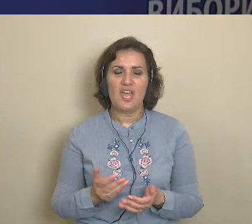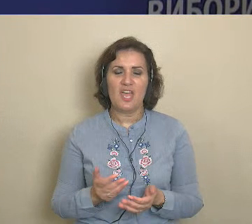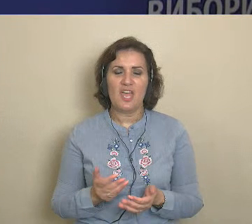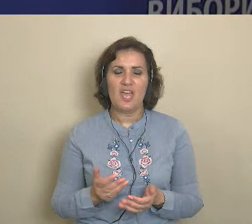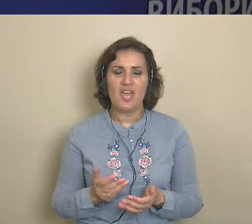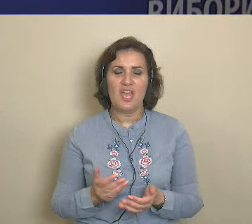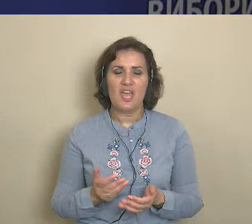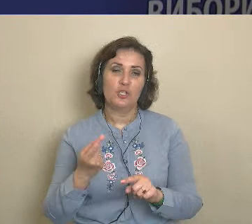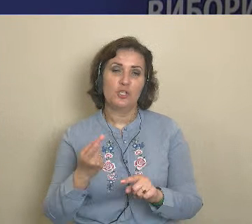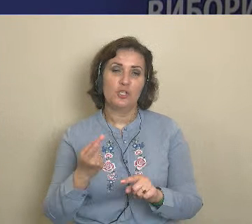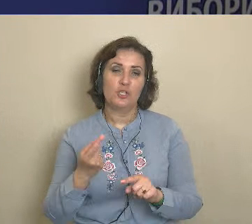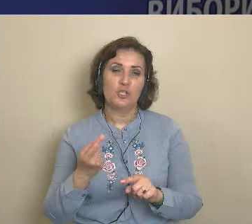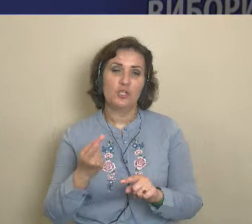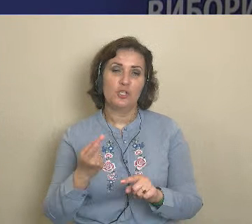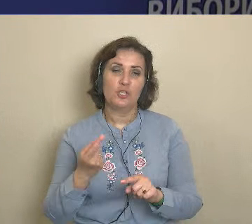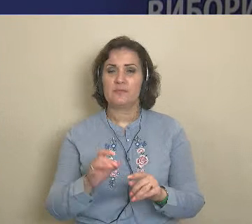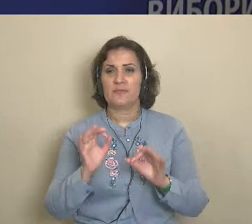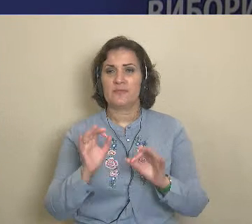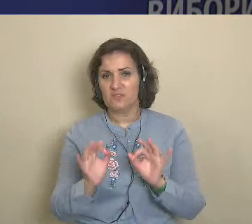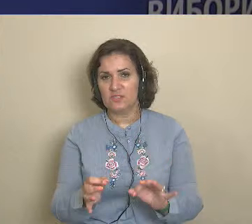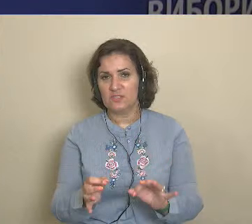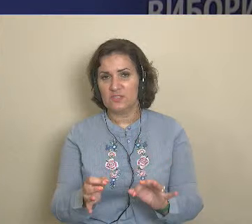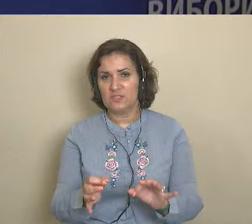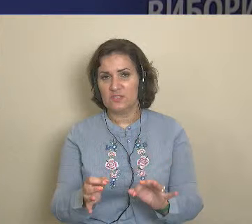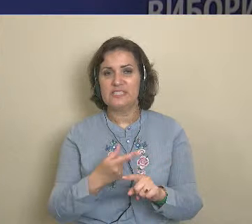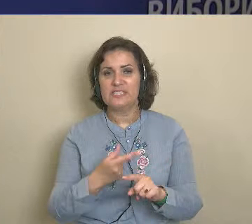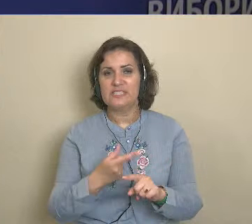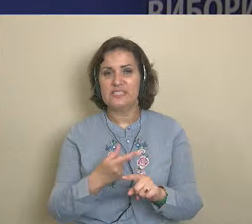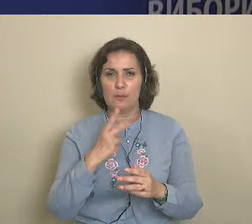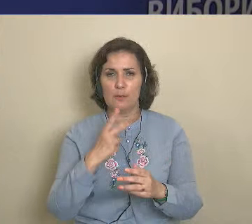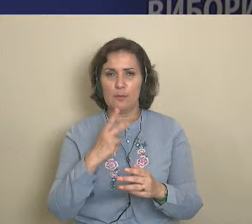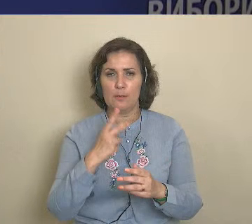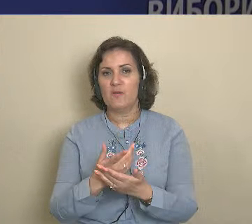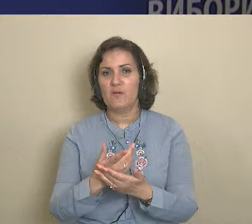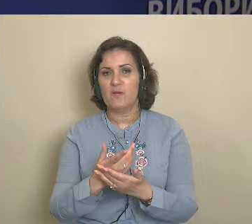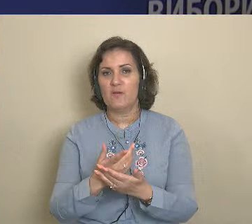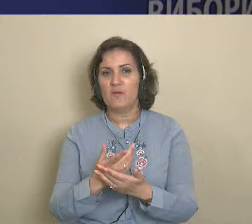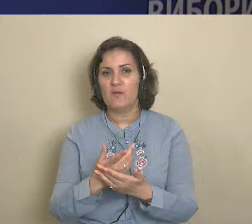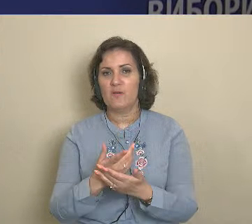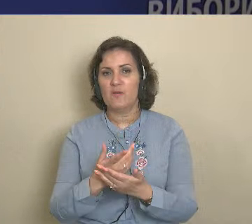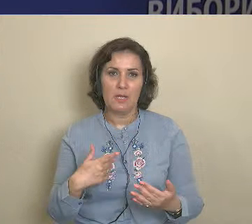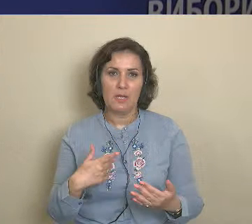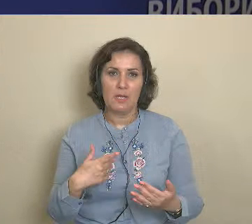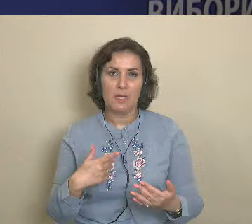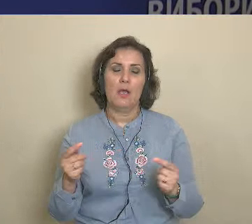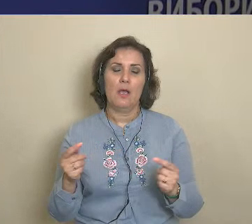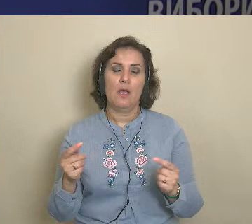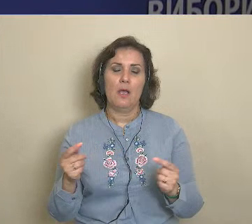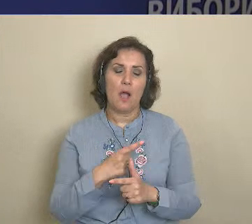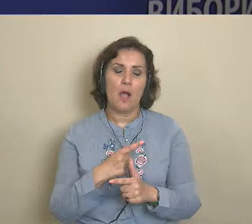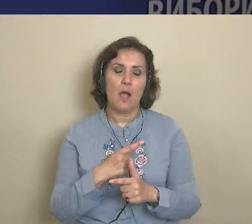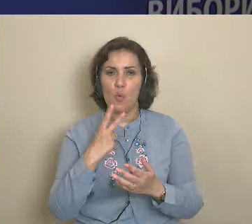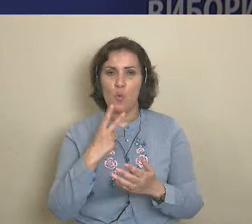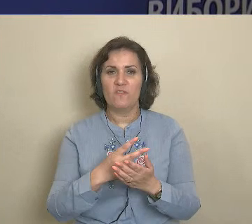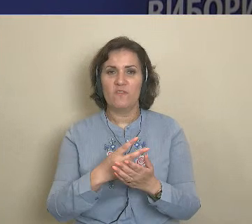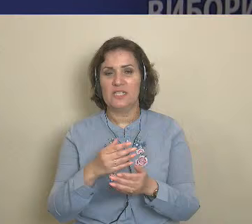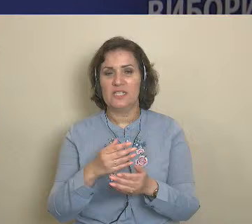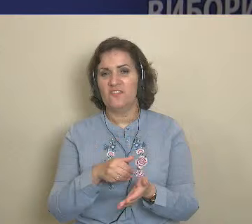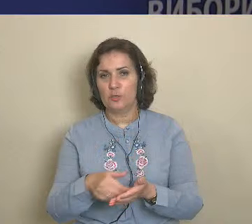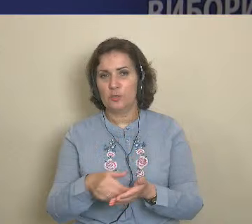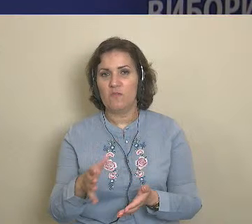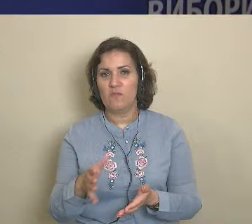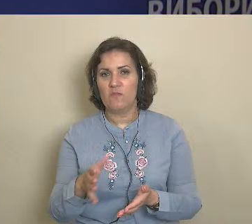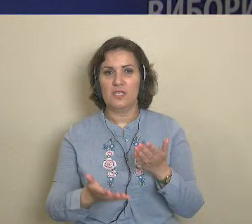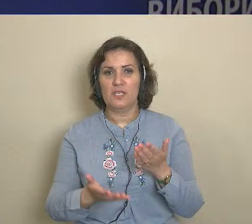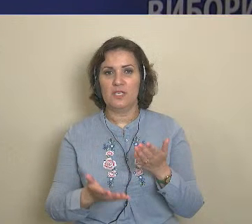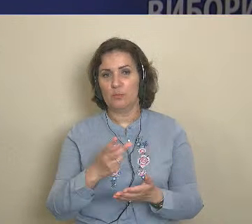in the railway station, for example, get registered at the railway station. So we are responding to these cases. Either we refuse